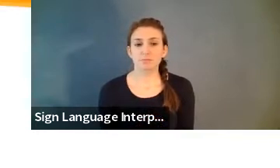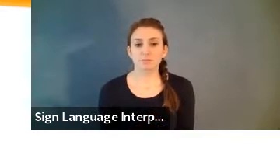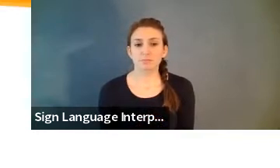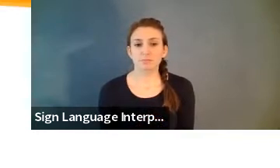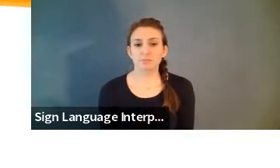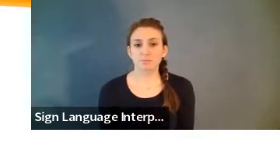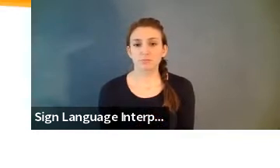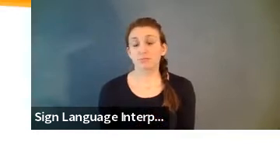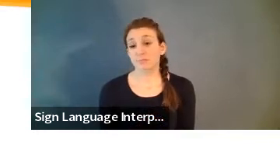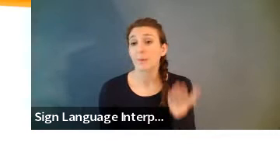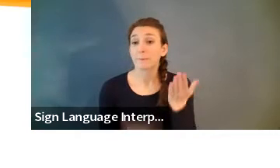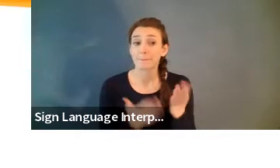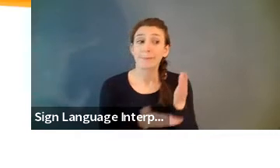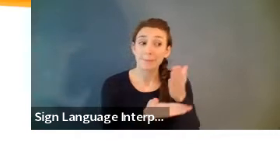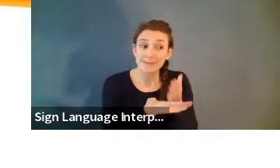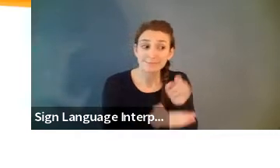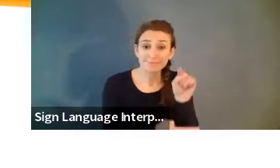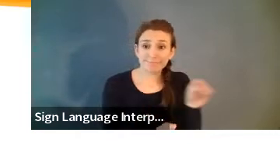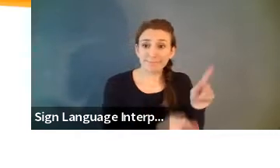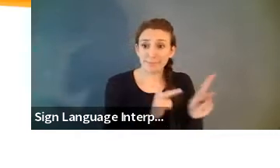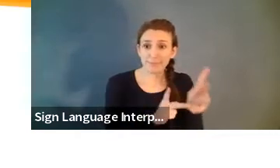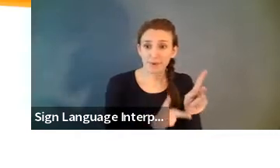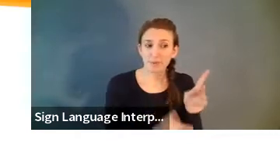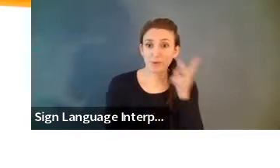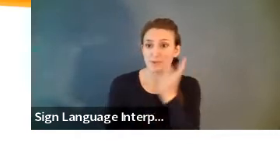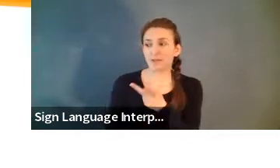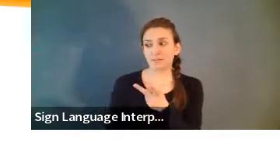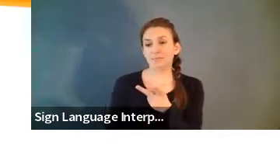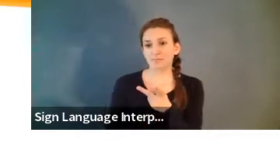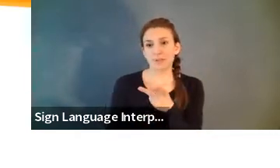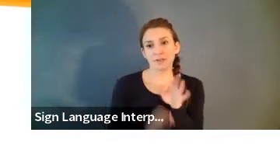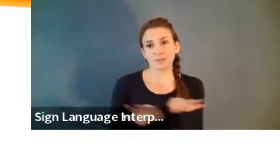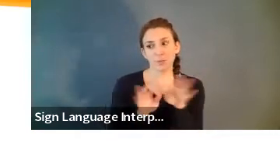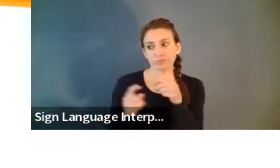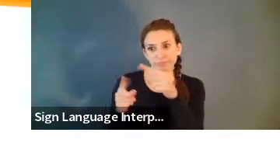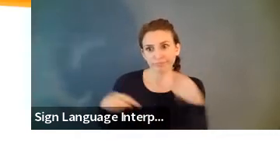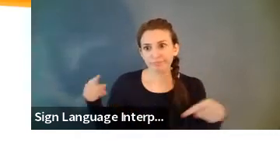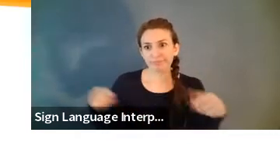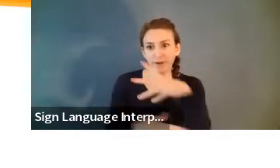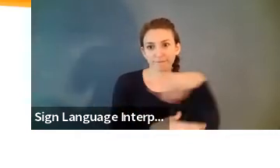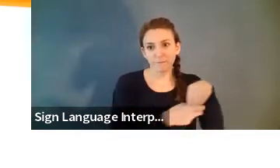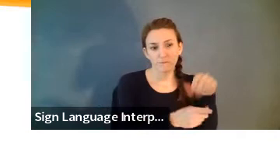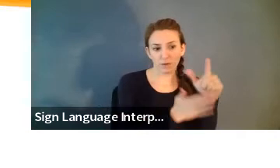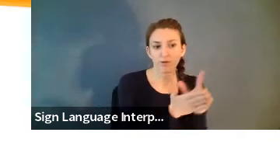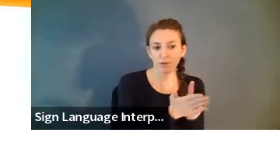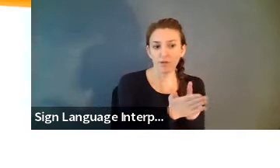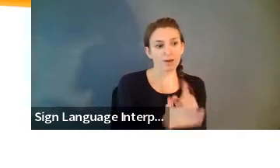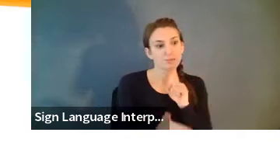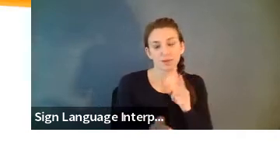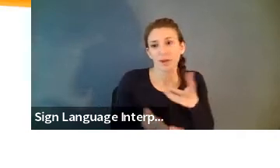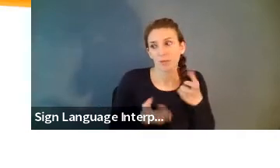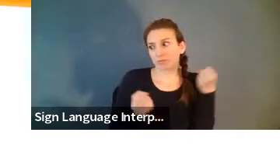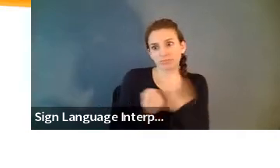same needs and are actually very enthusiastic to be a part of the program. And so the advisory